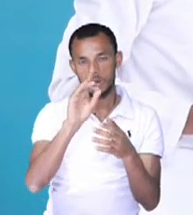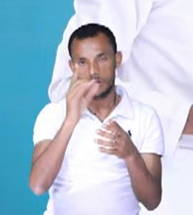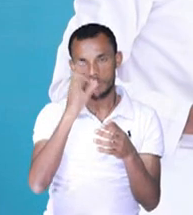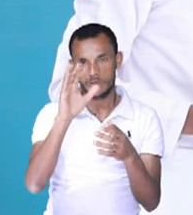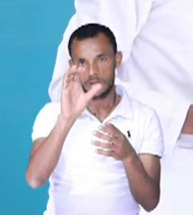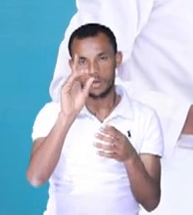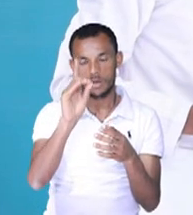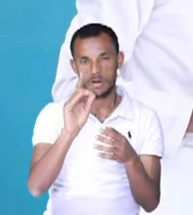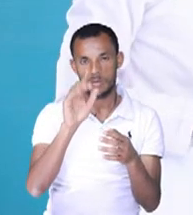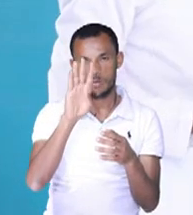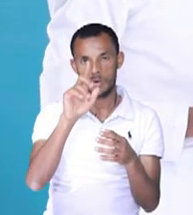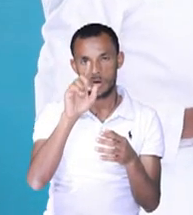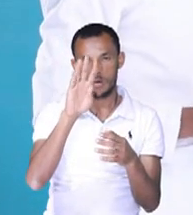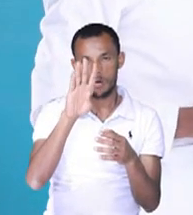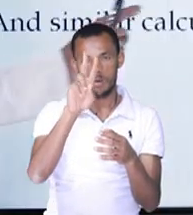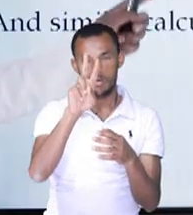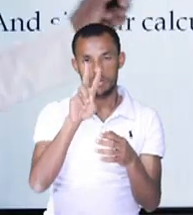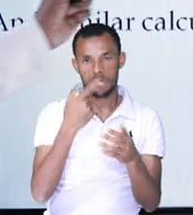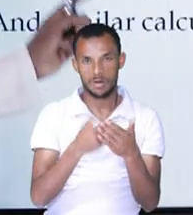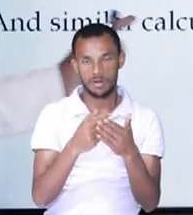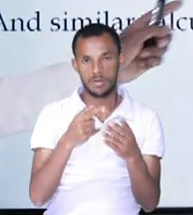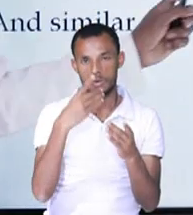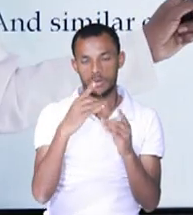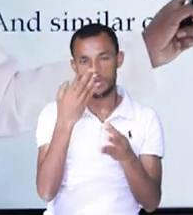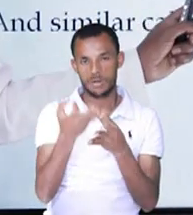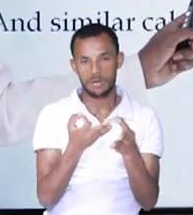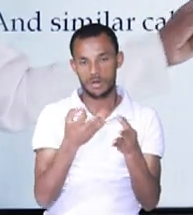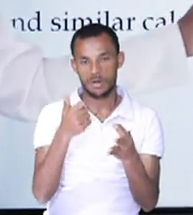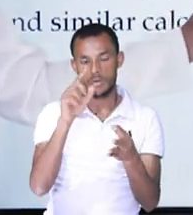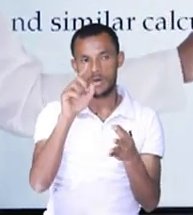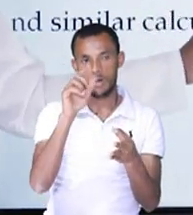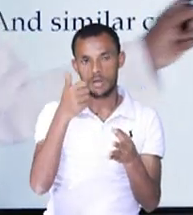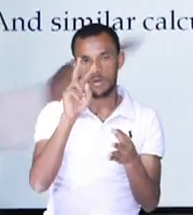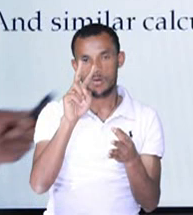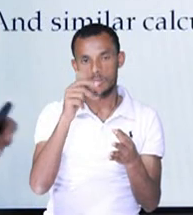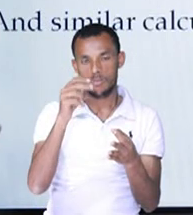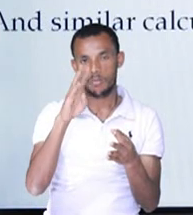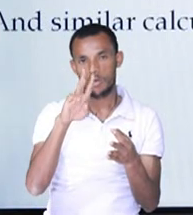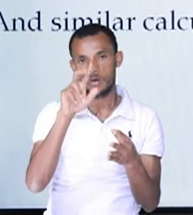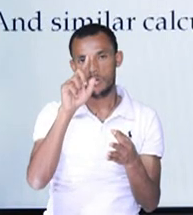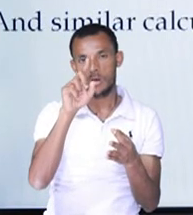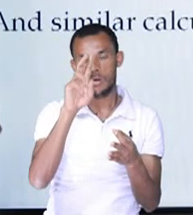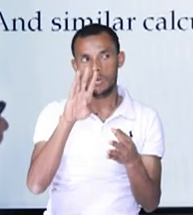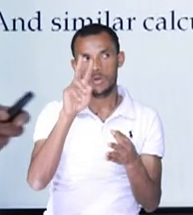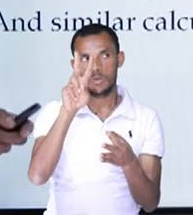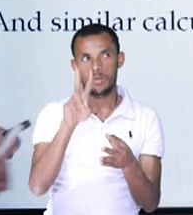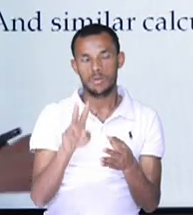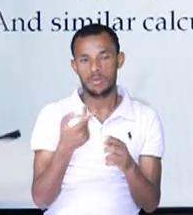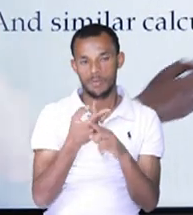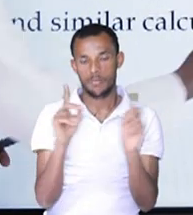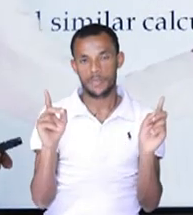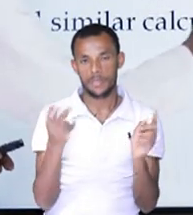determinant of CD B1 B2. This could be expressed as A1 A2 B1 B2 till B.